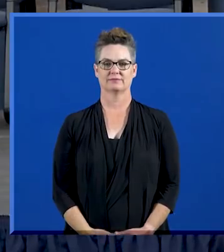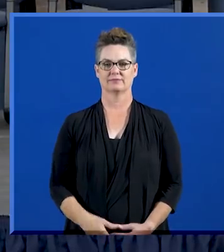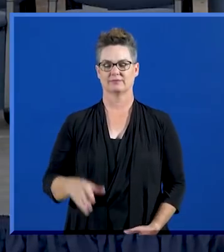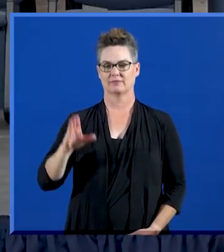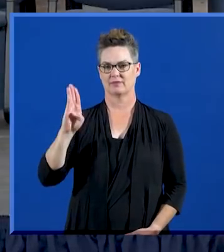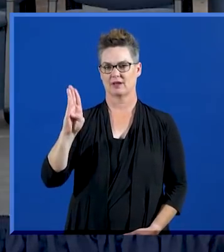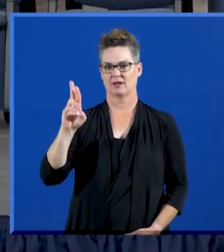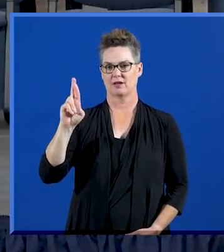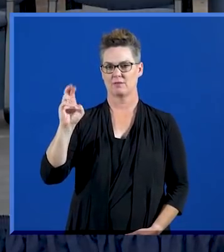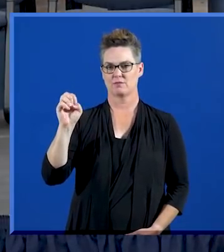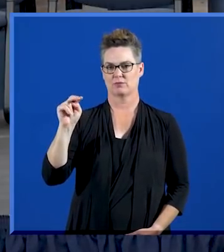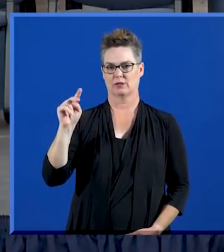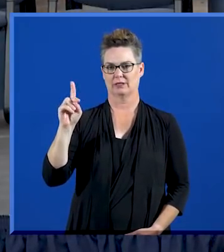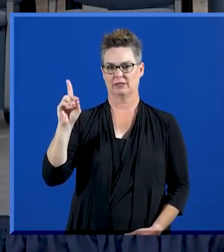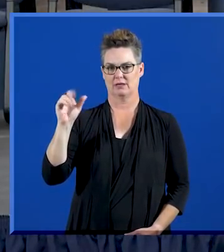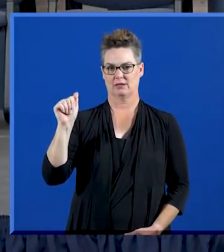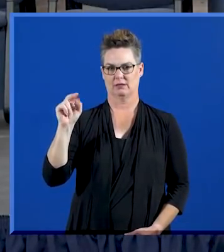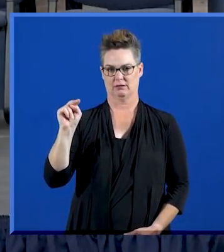Brendan Corpus.